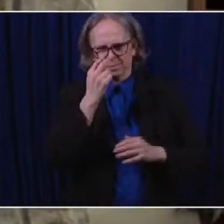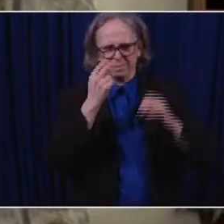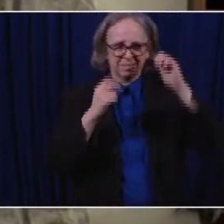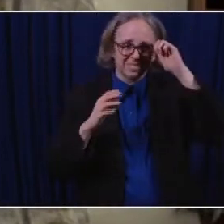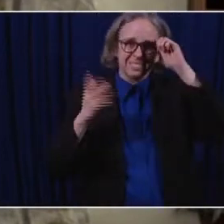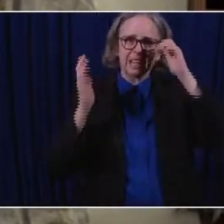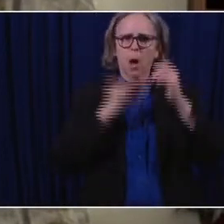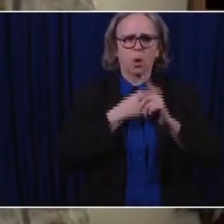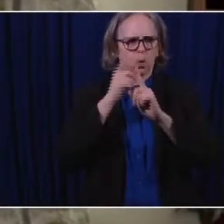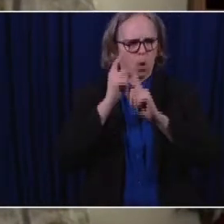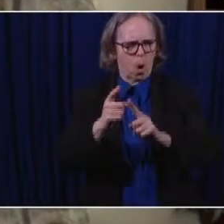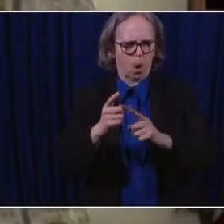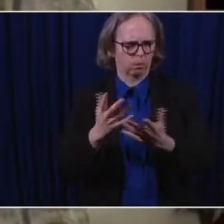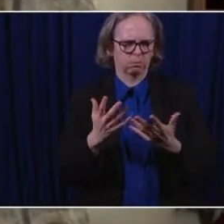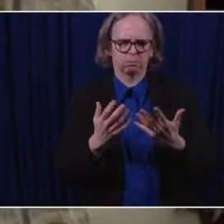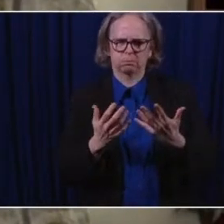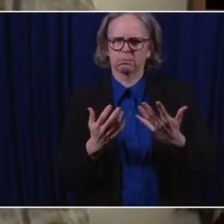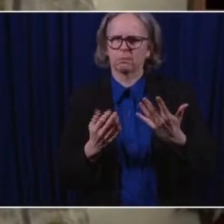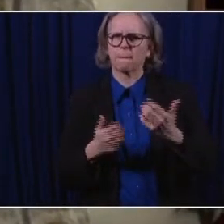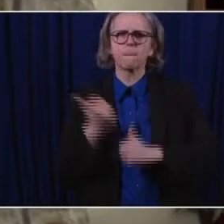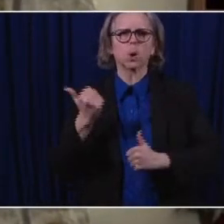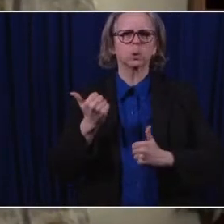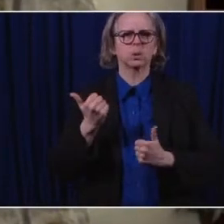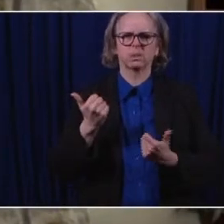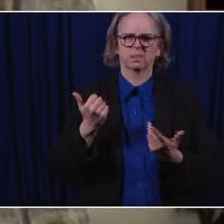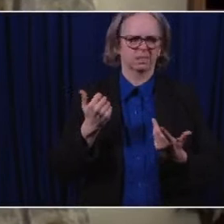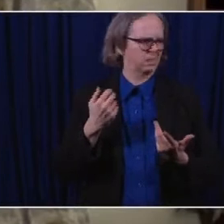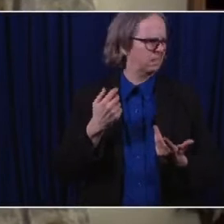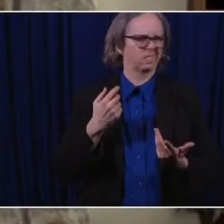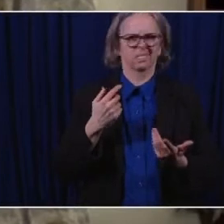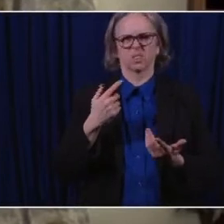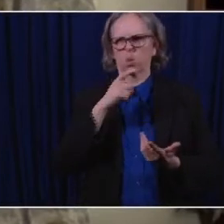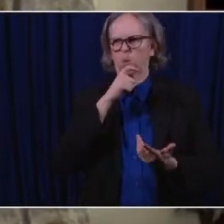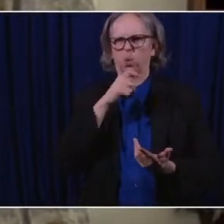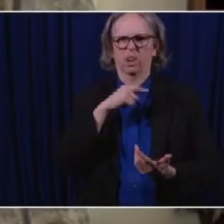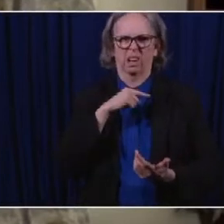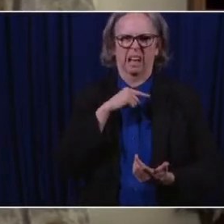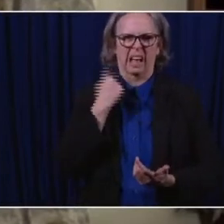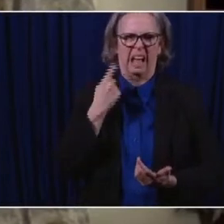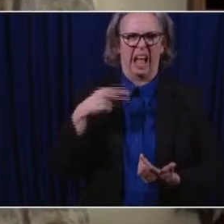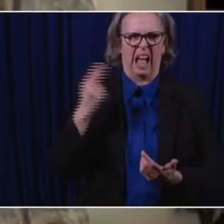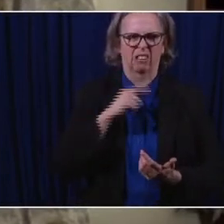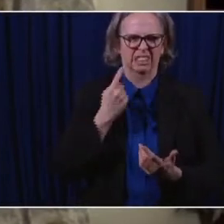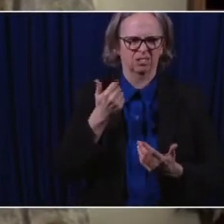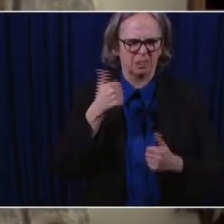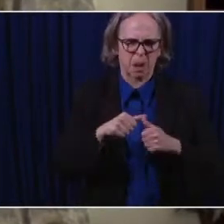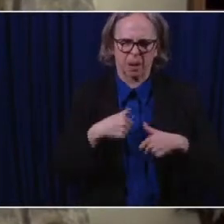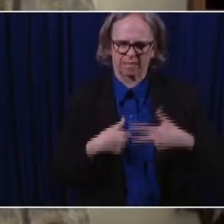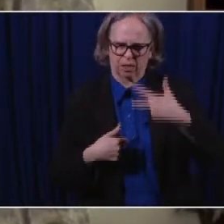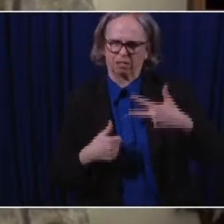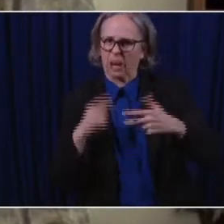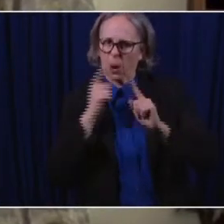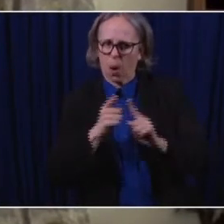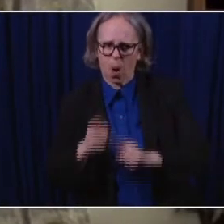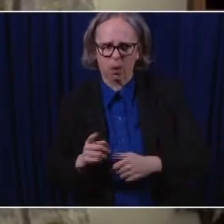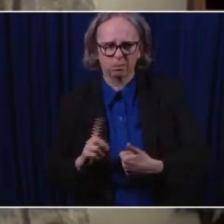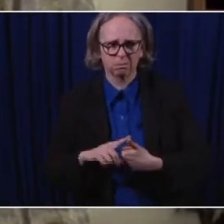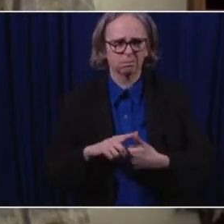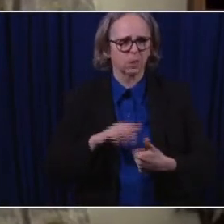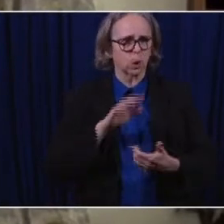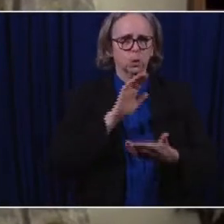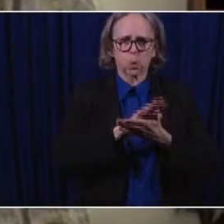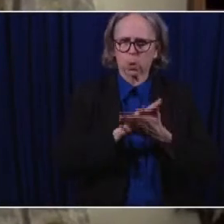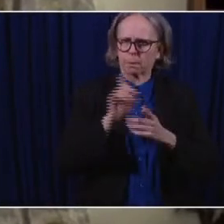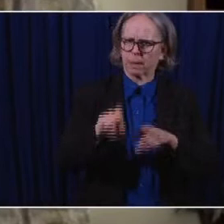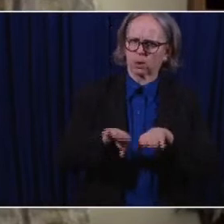vaccinated as quickly as we can. We have really 3 goals: get our kids back in school by March 1, vaccinate